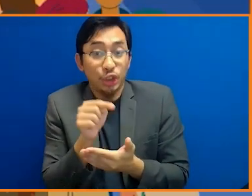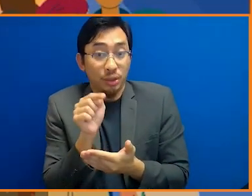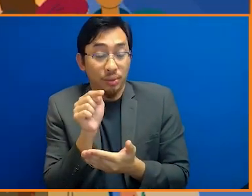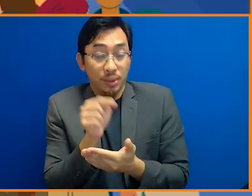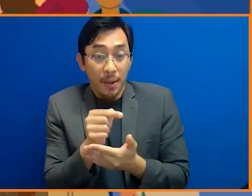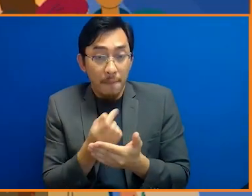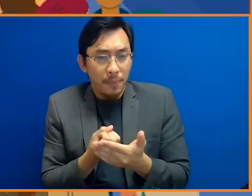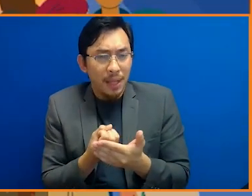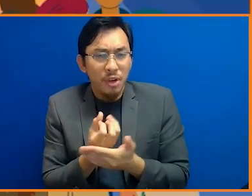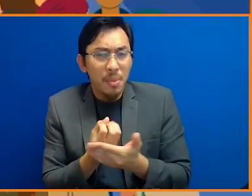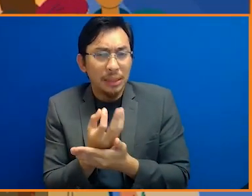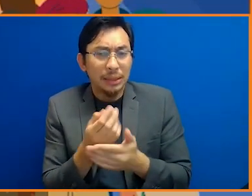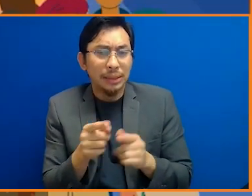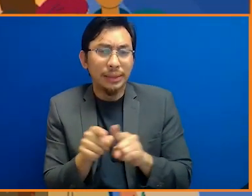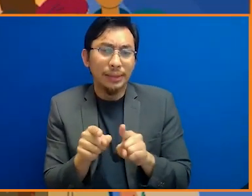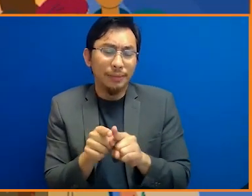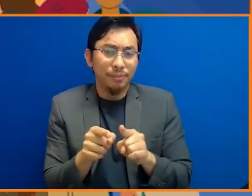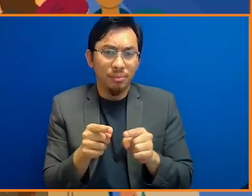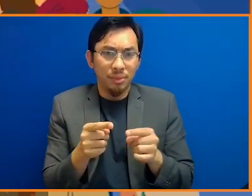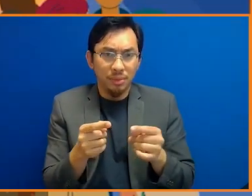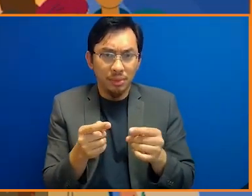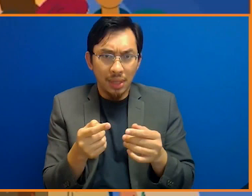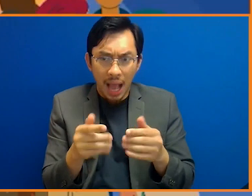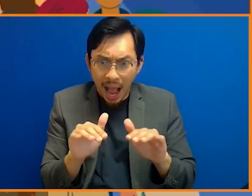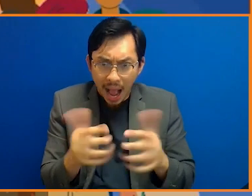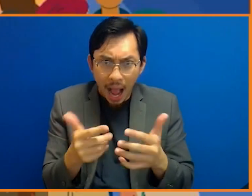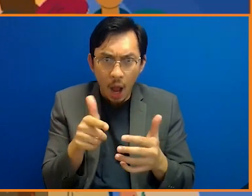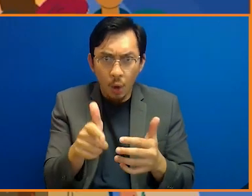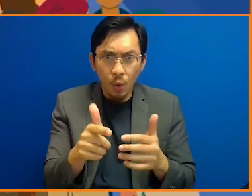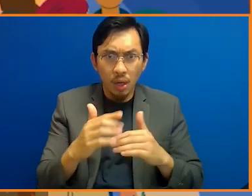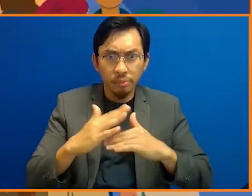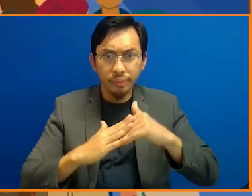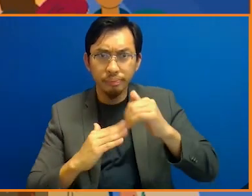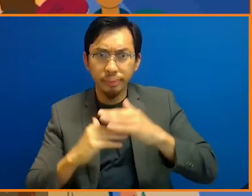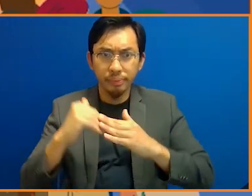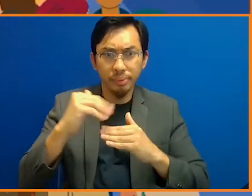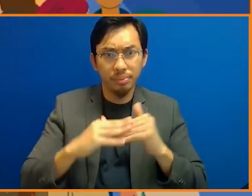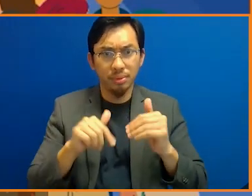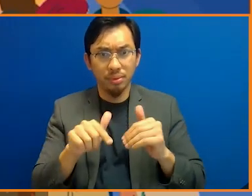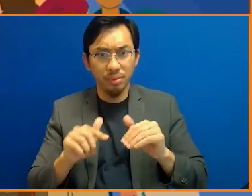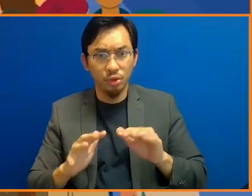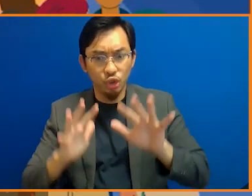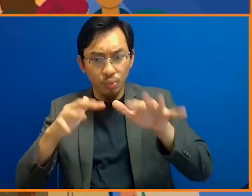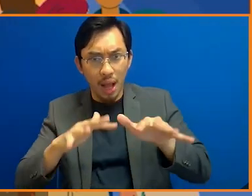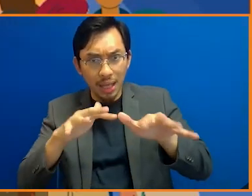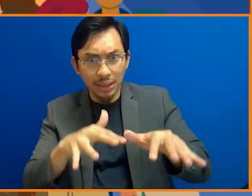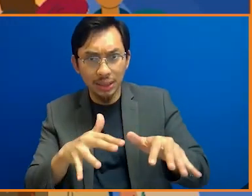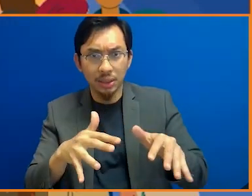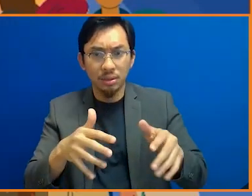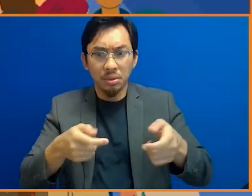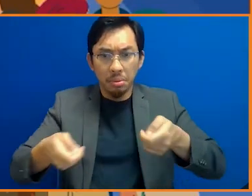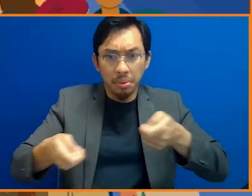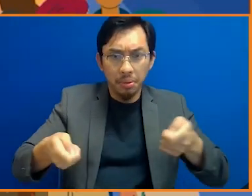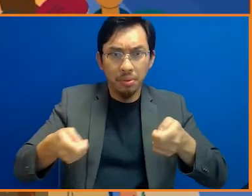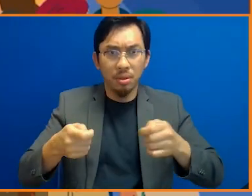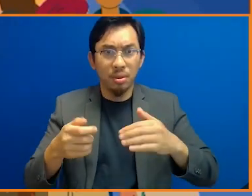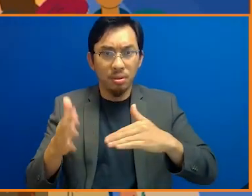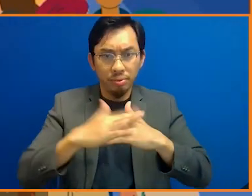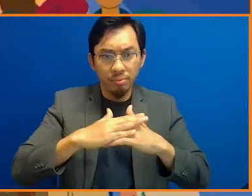use that kind of information to trace back and to use as our